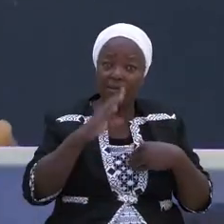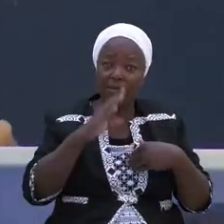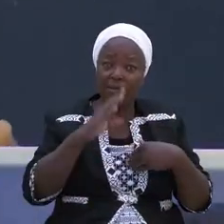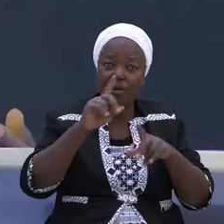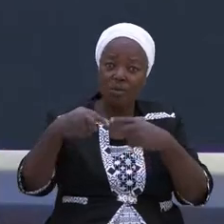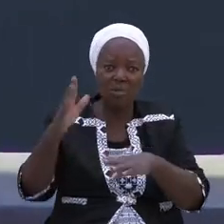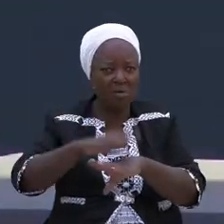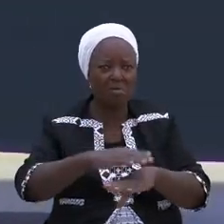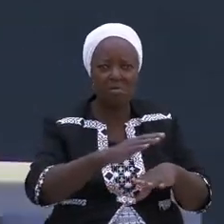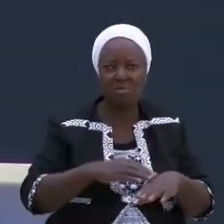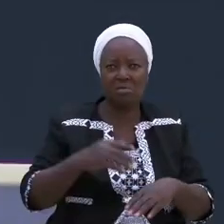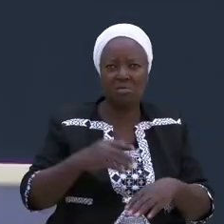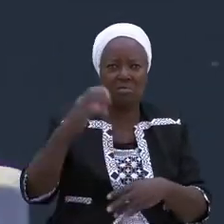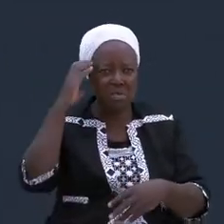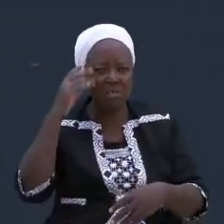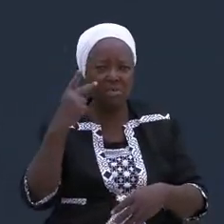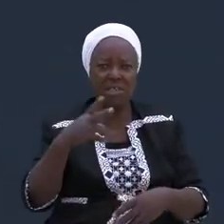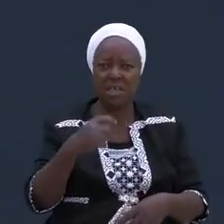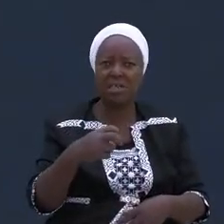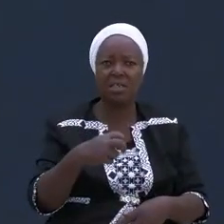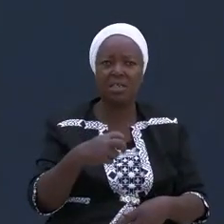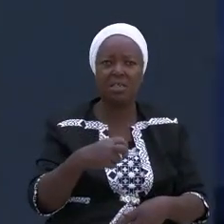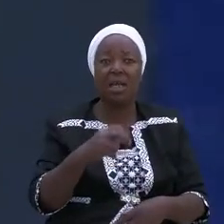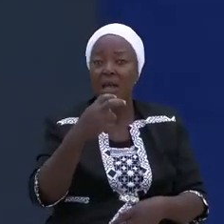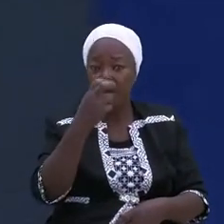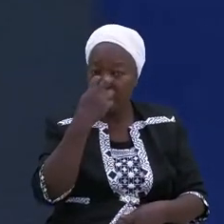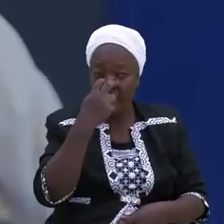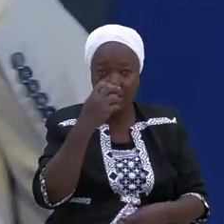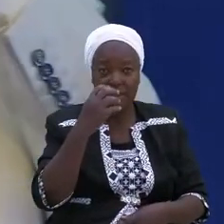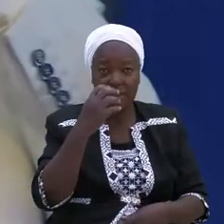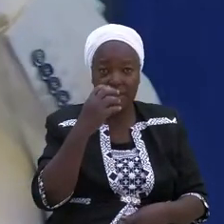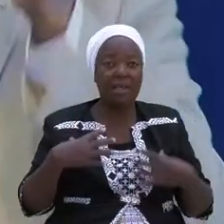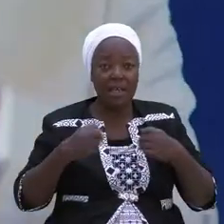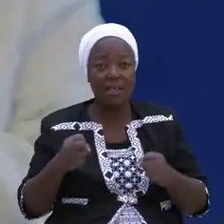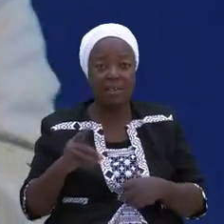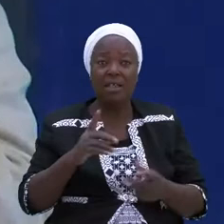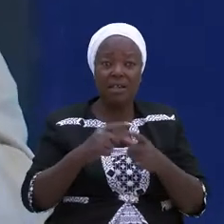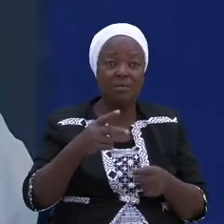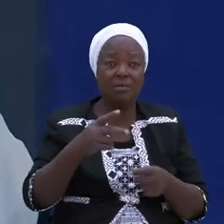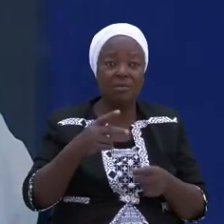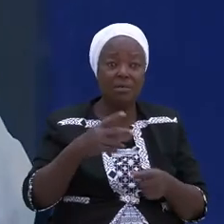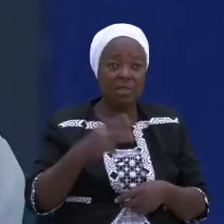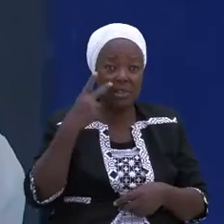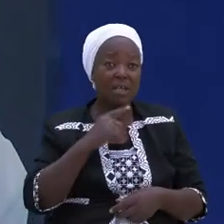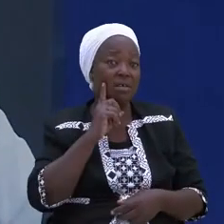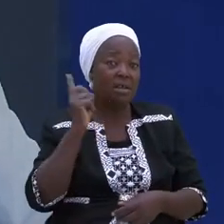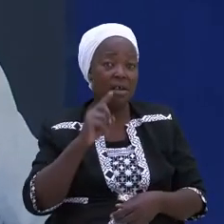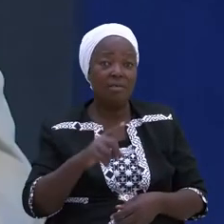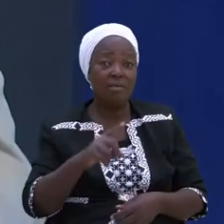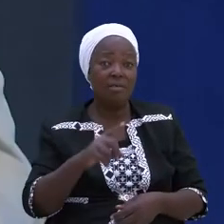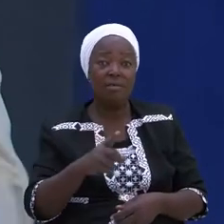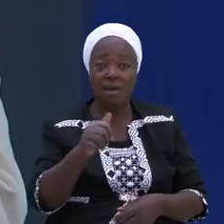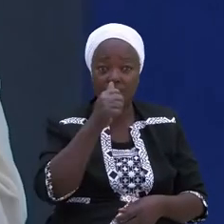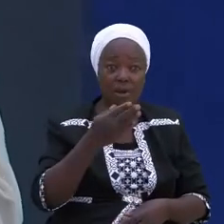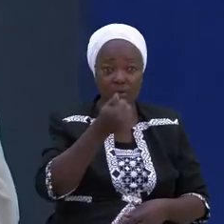We've seen the blind healed. We've seen the deaf and dumb receiving their